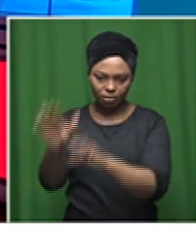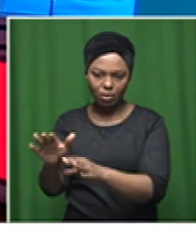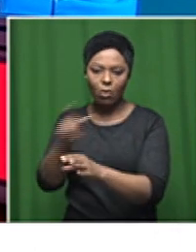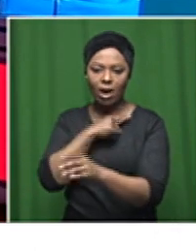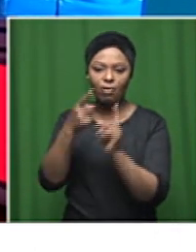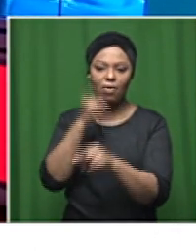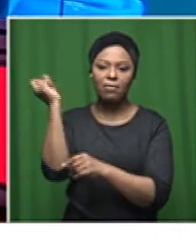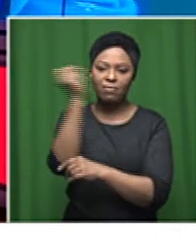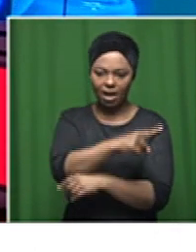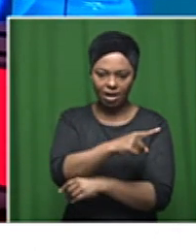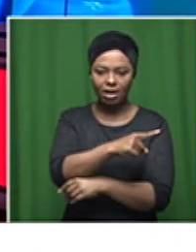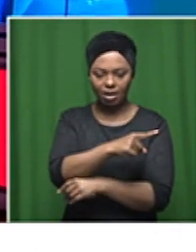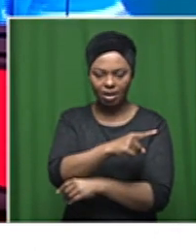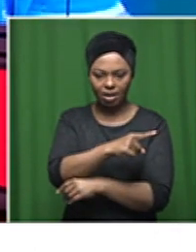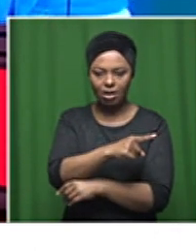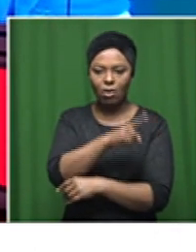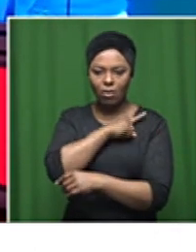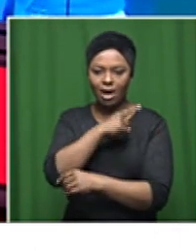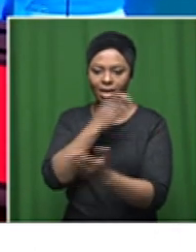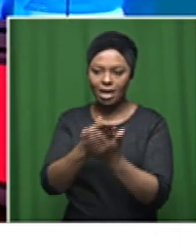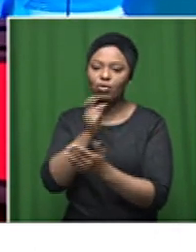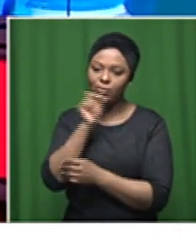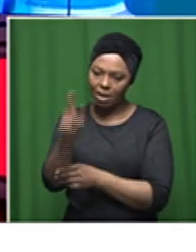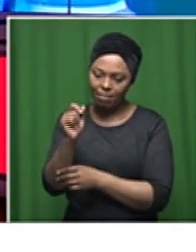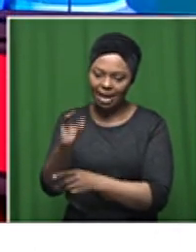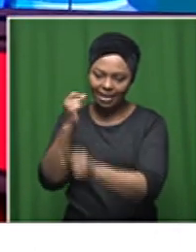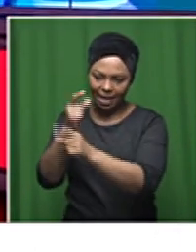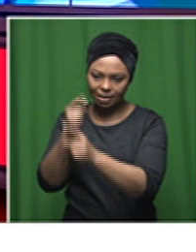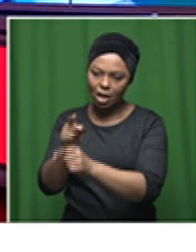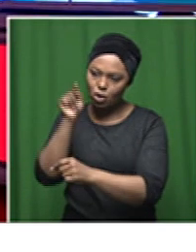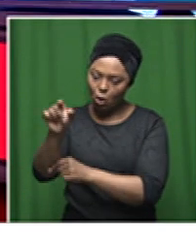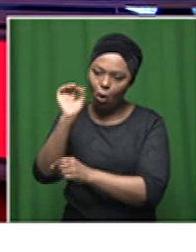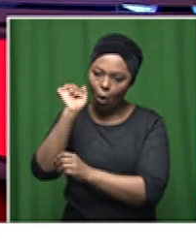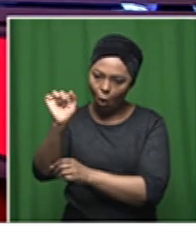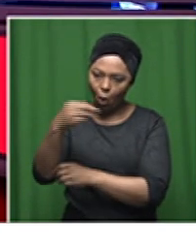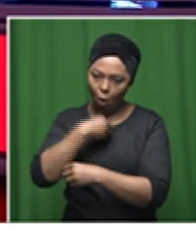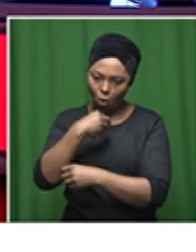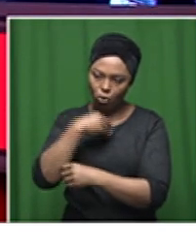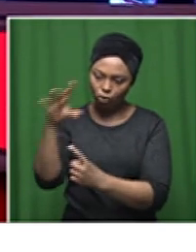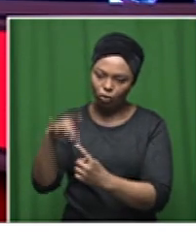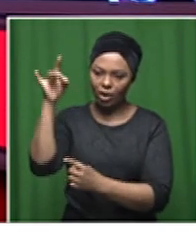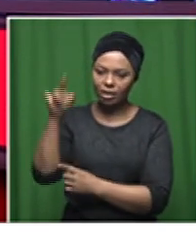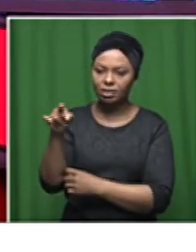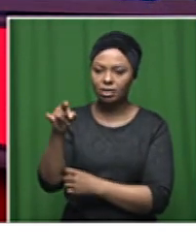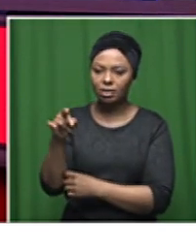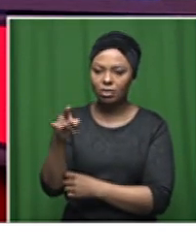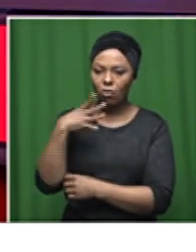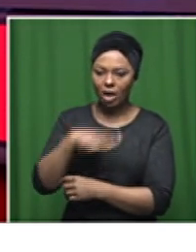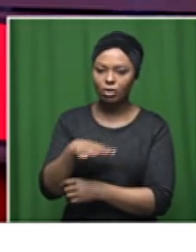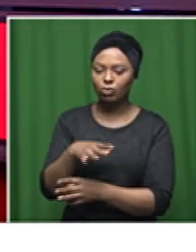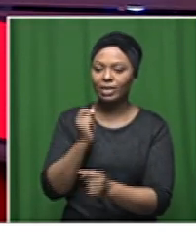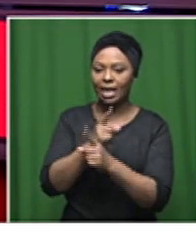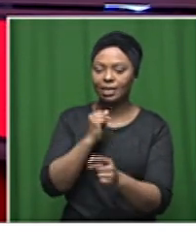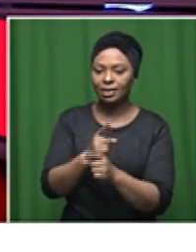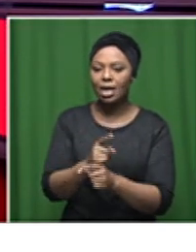far distance so that they can come back with the same taxi. Yes. It is your own choice to climb onto private transport. Yes. It is